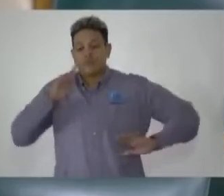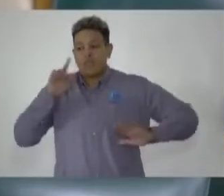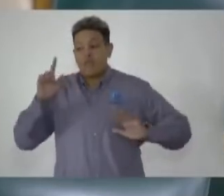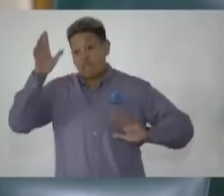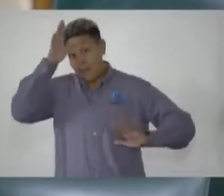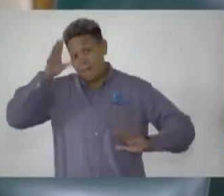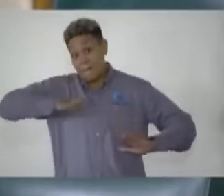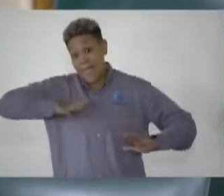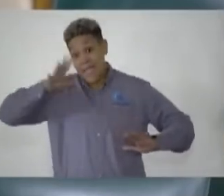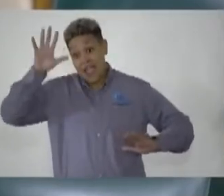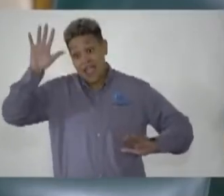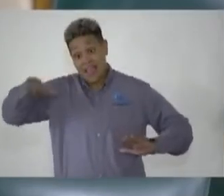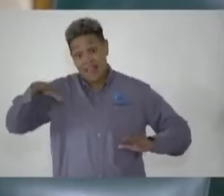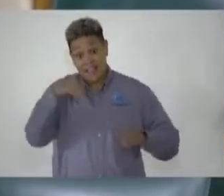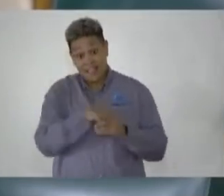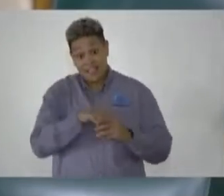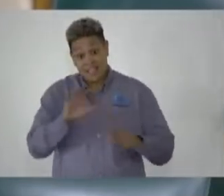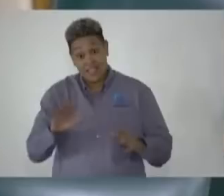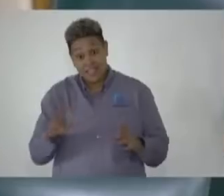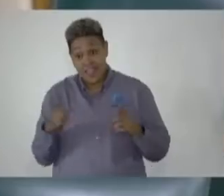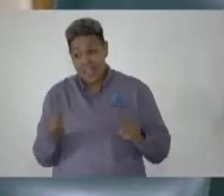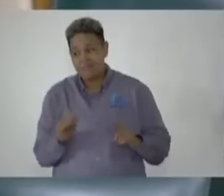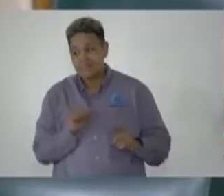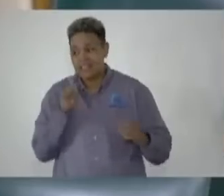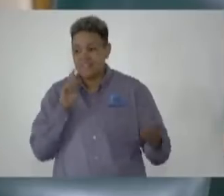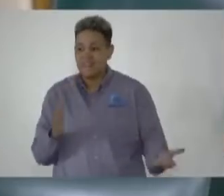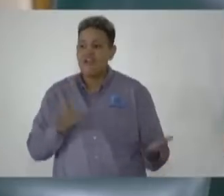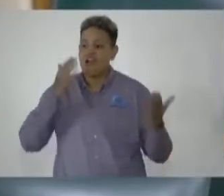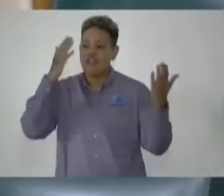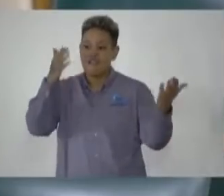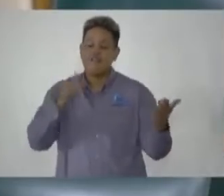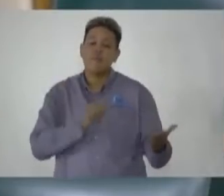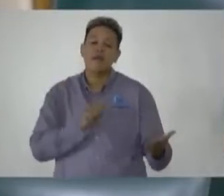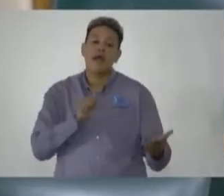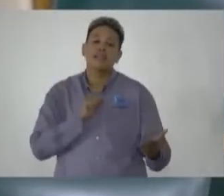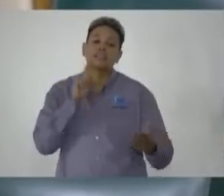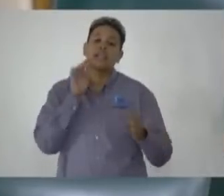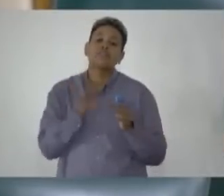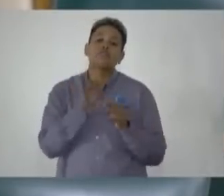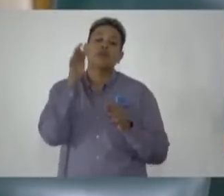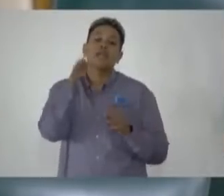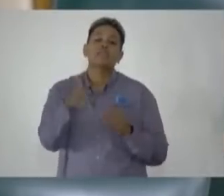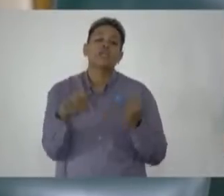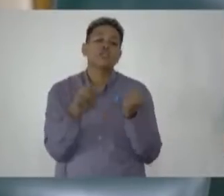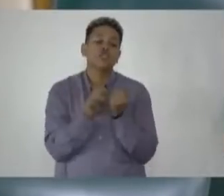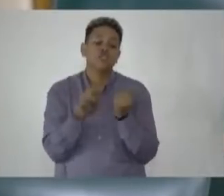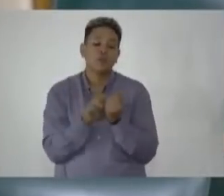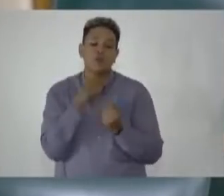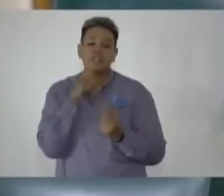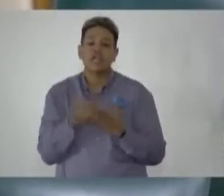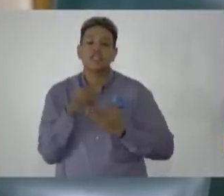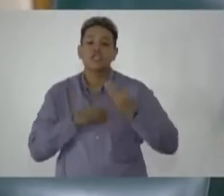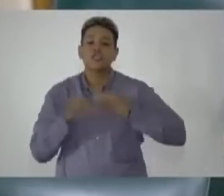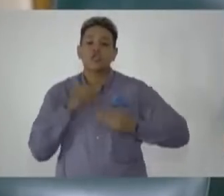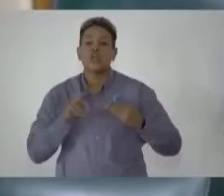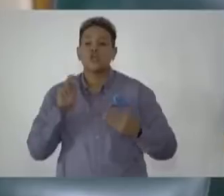male counterpart, I am offering myself to extend support as a trade